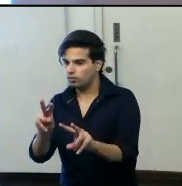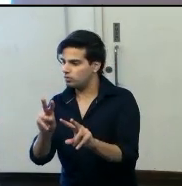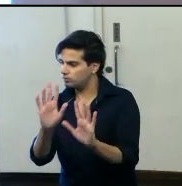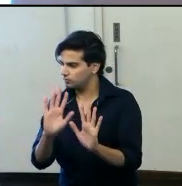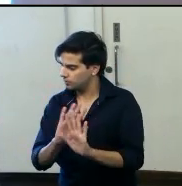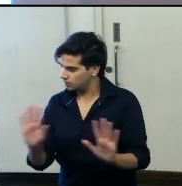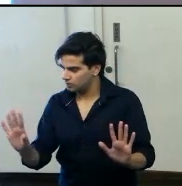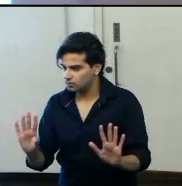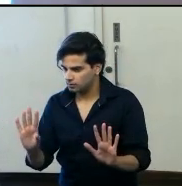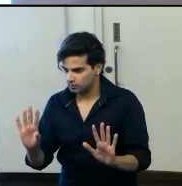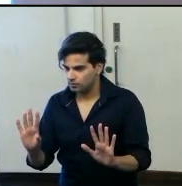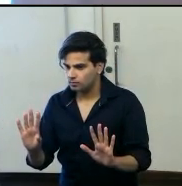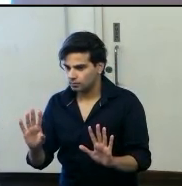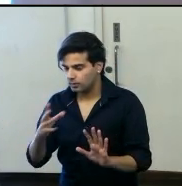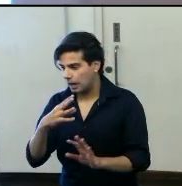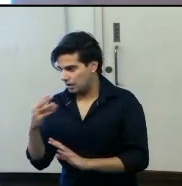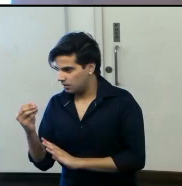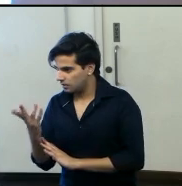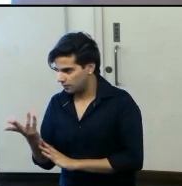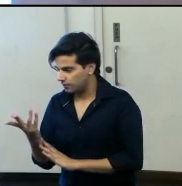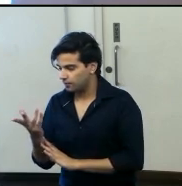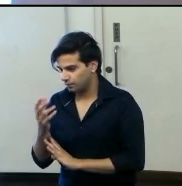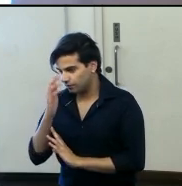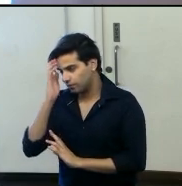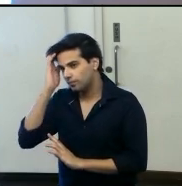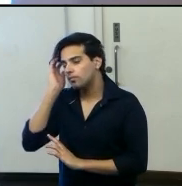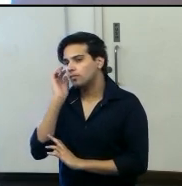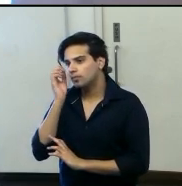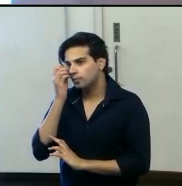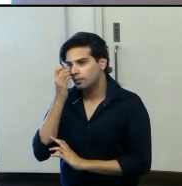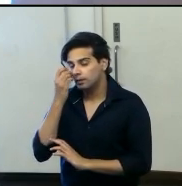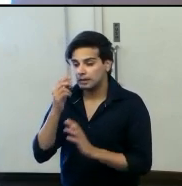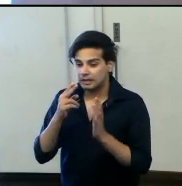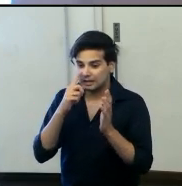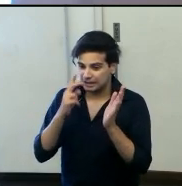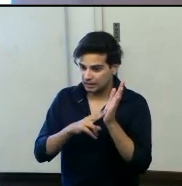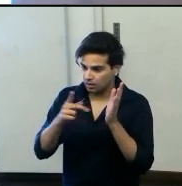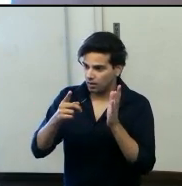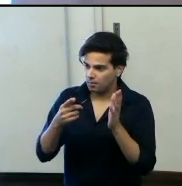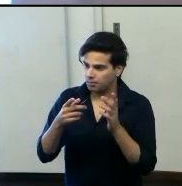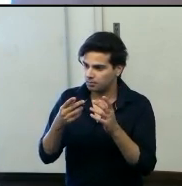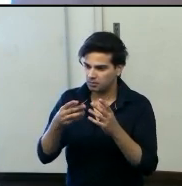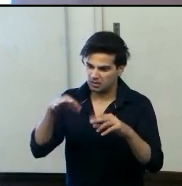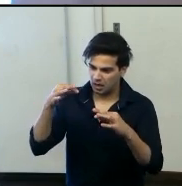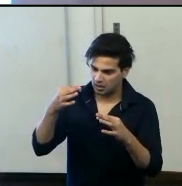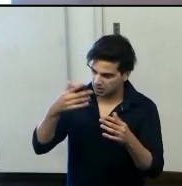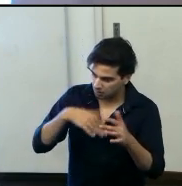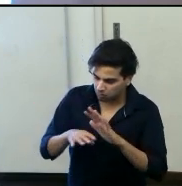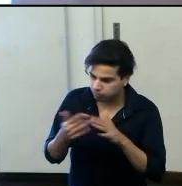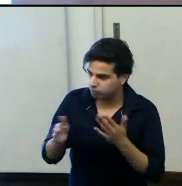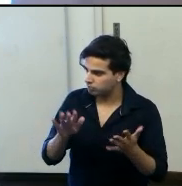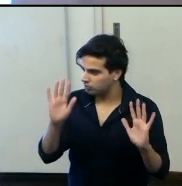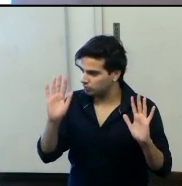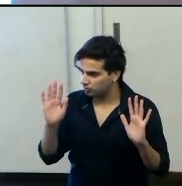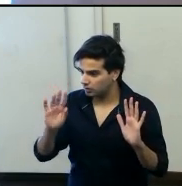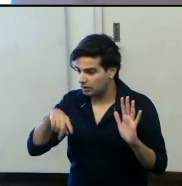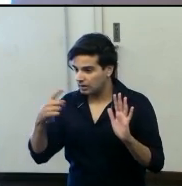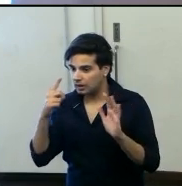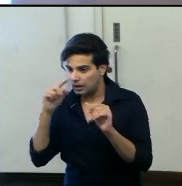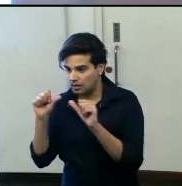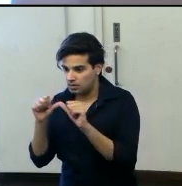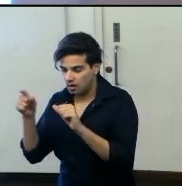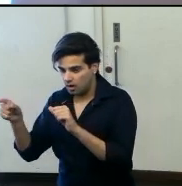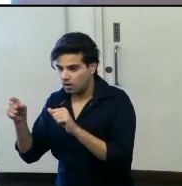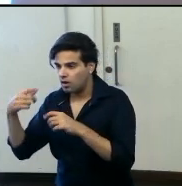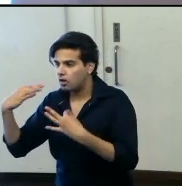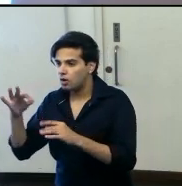it. And suddenly Neelanjane dies. And Indra plays a game